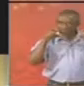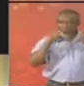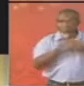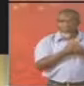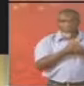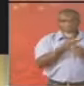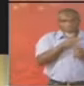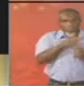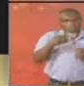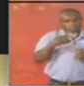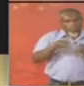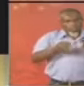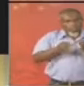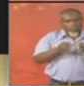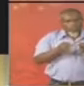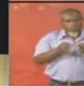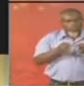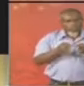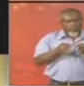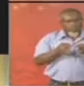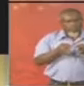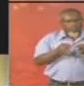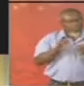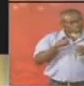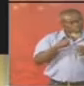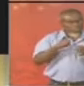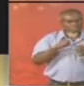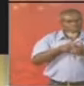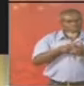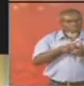we be able to not wear a face mask?